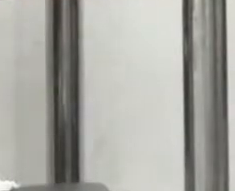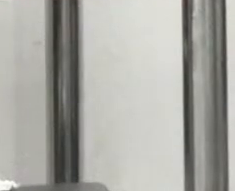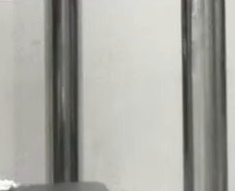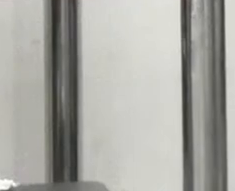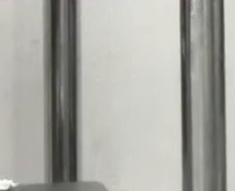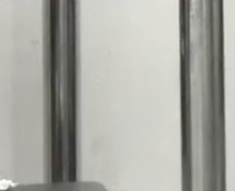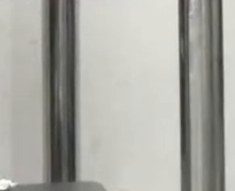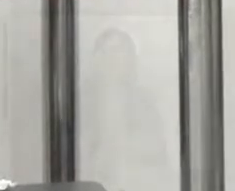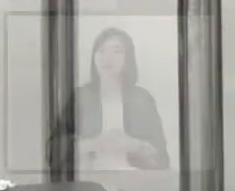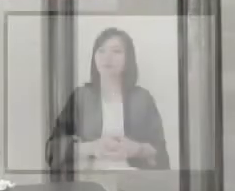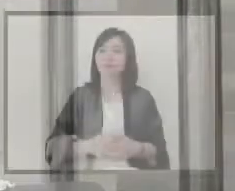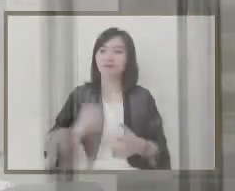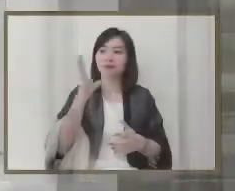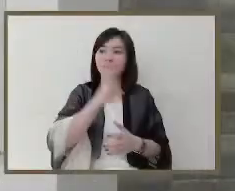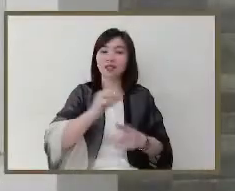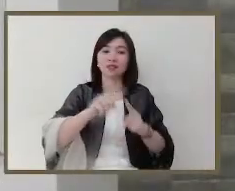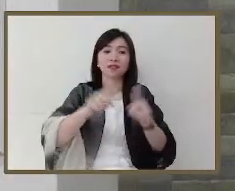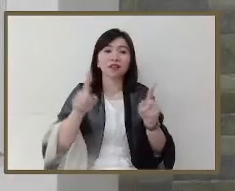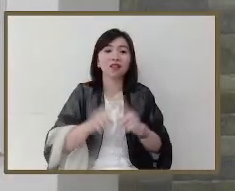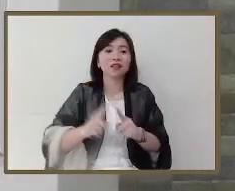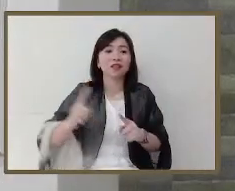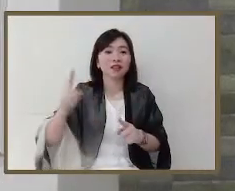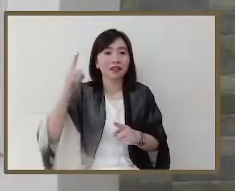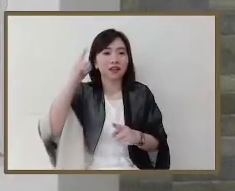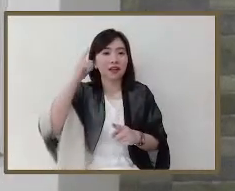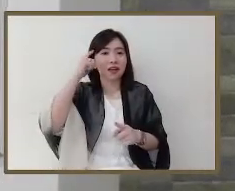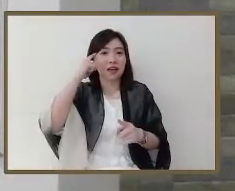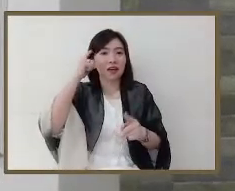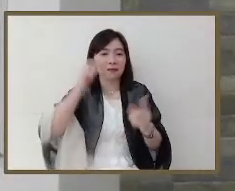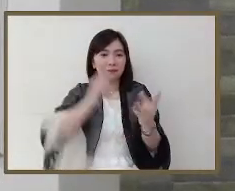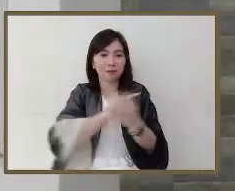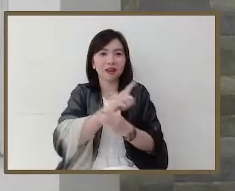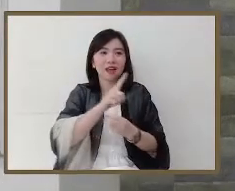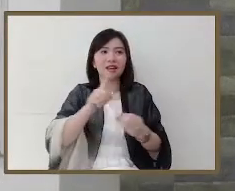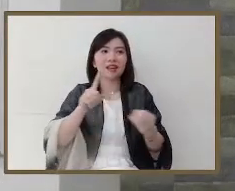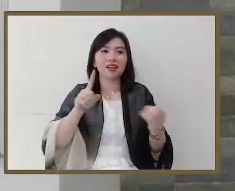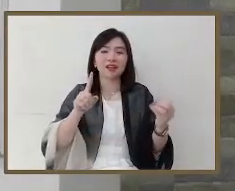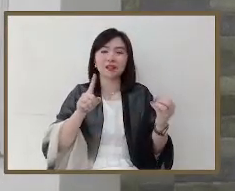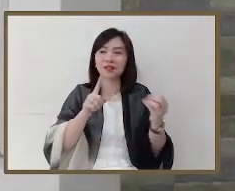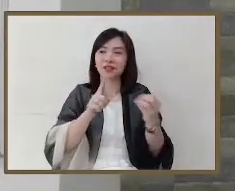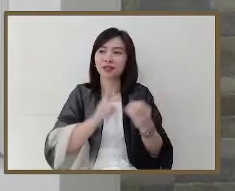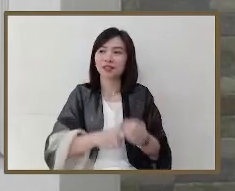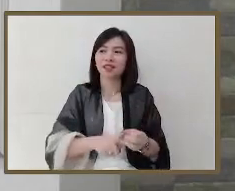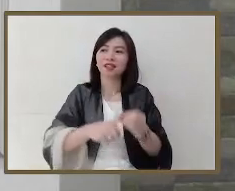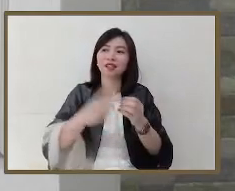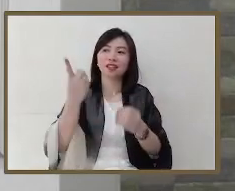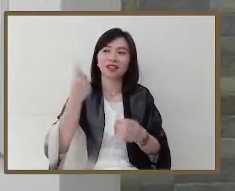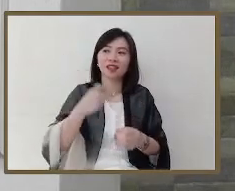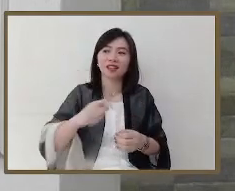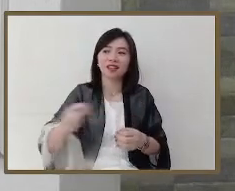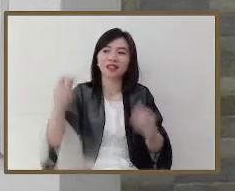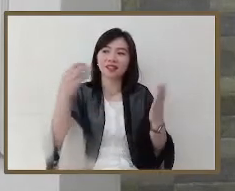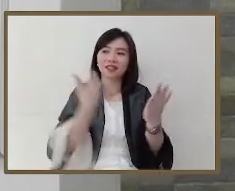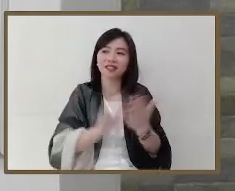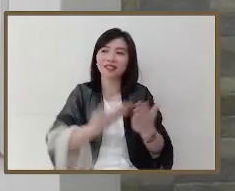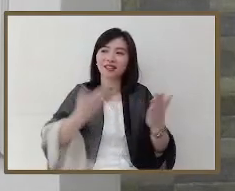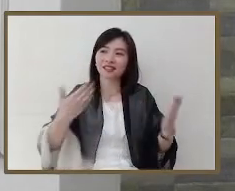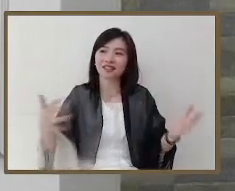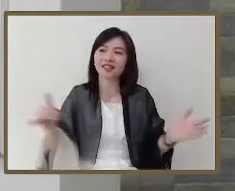cross. As I think about the things